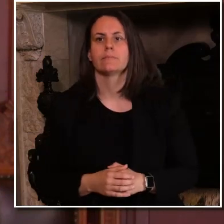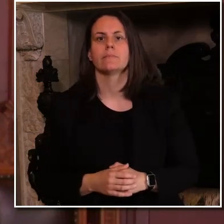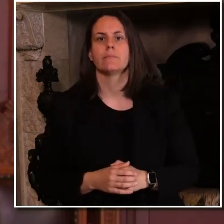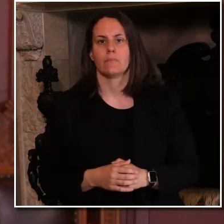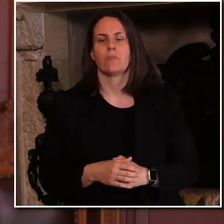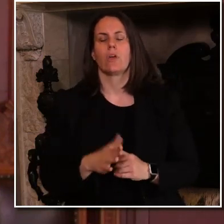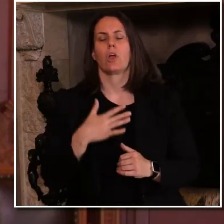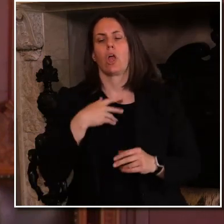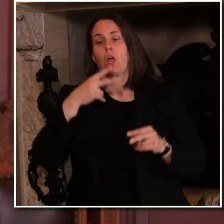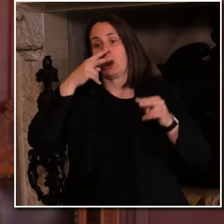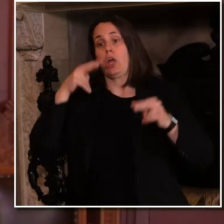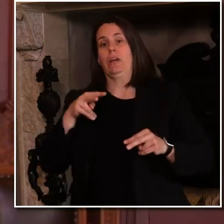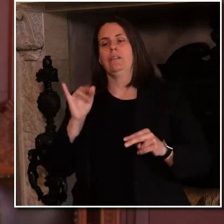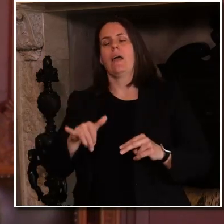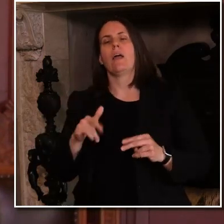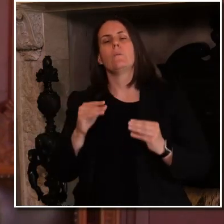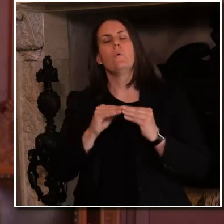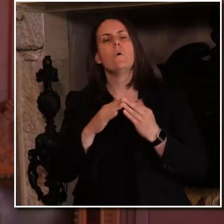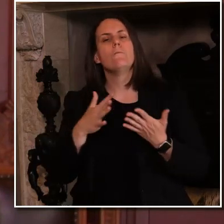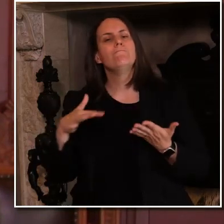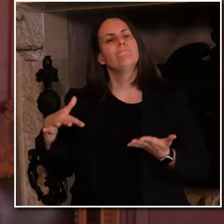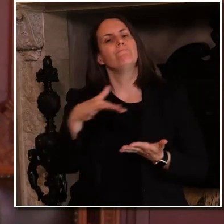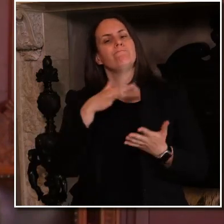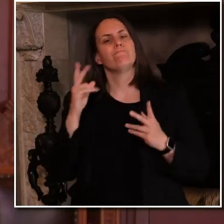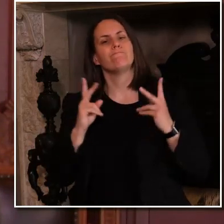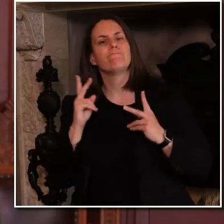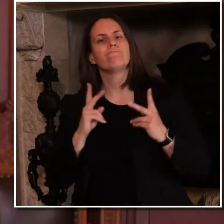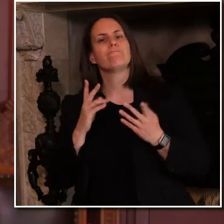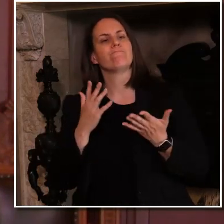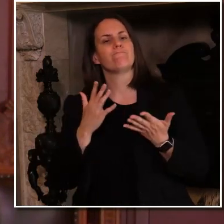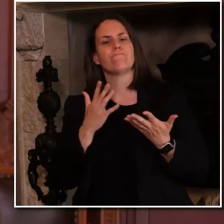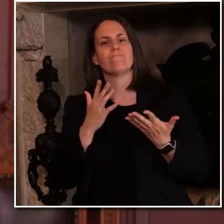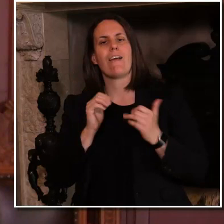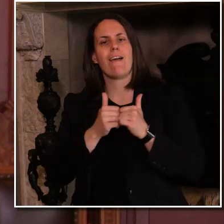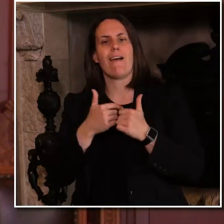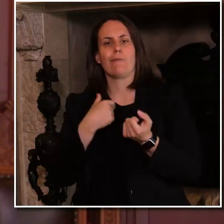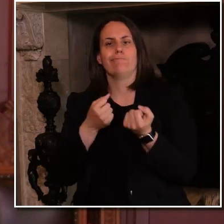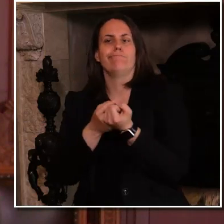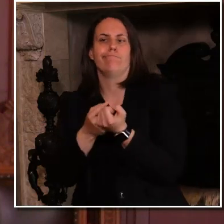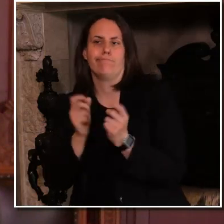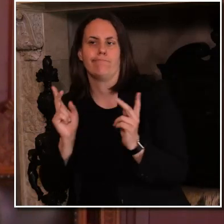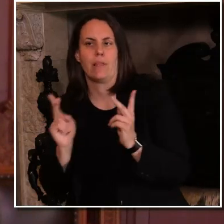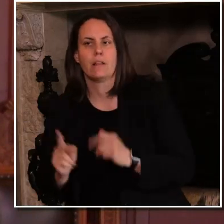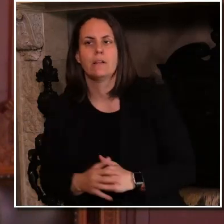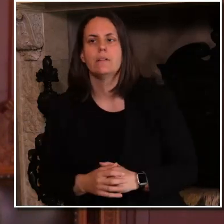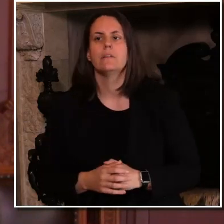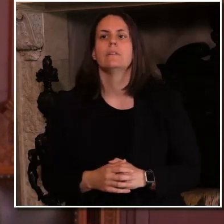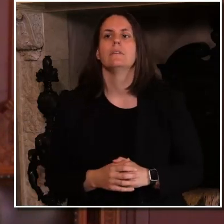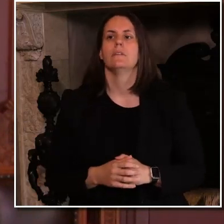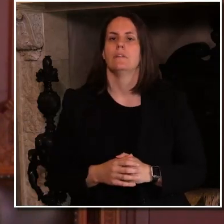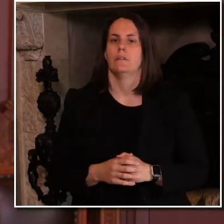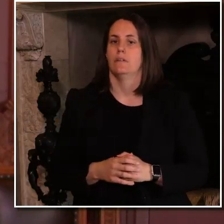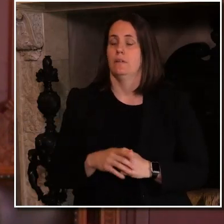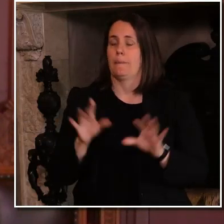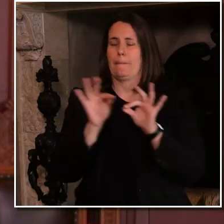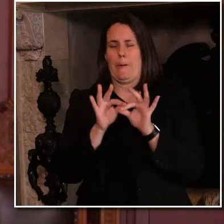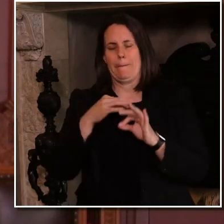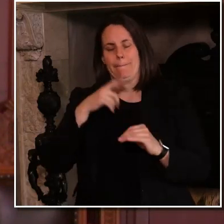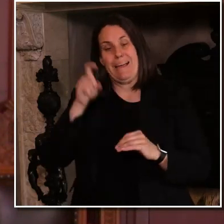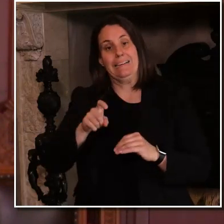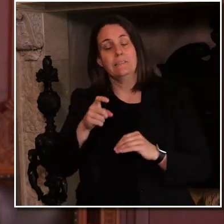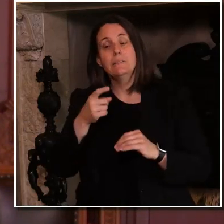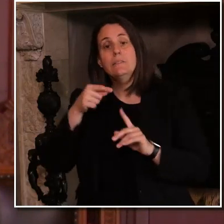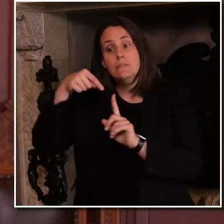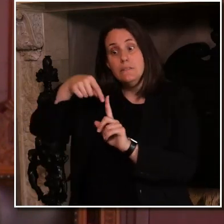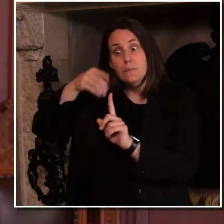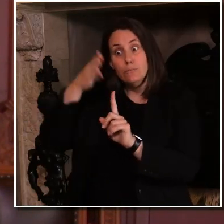going to also need to test families and others through the contact tracing that we talk about. So this is a good